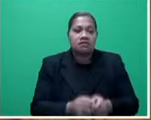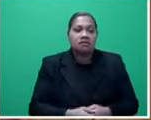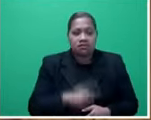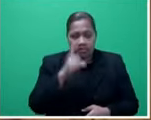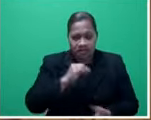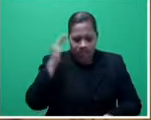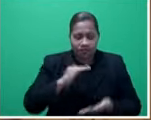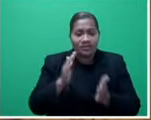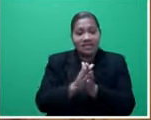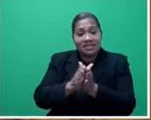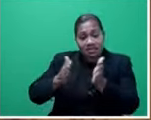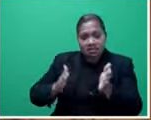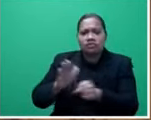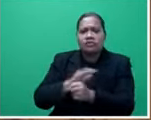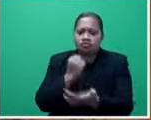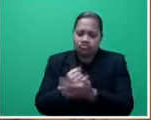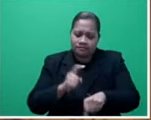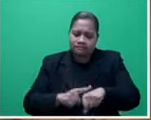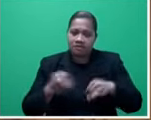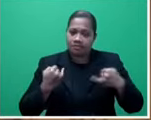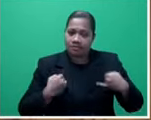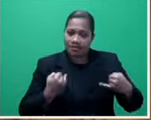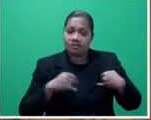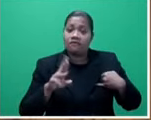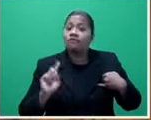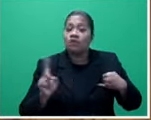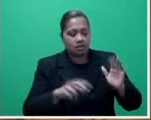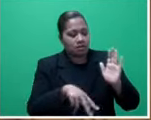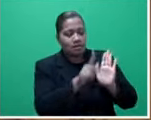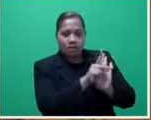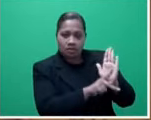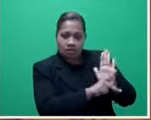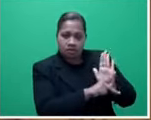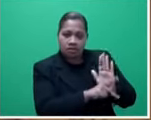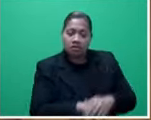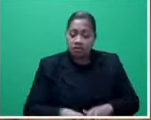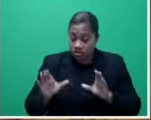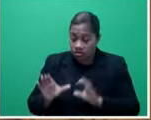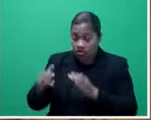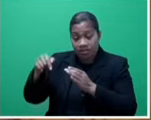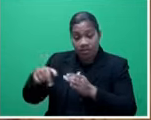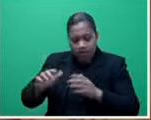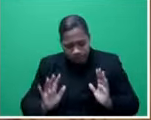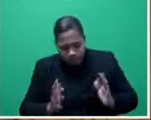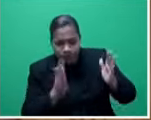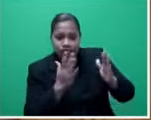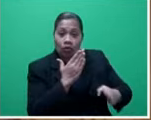minimize delays to ensure timely implementation of its policies. Honourable Speaker, the committee acknowledges the progressive work